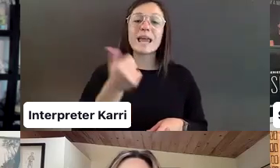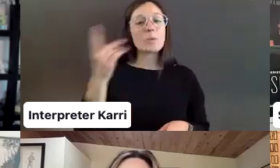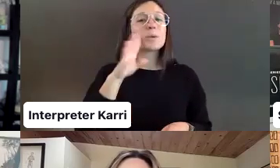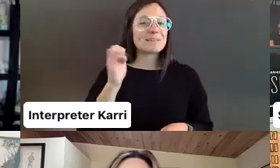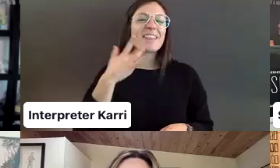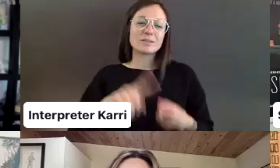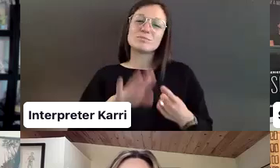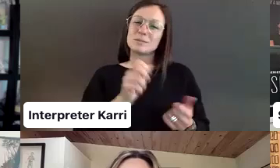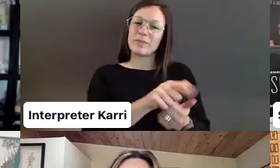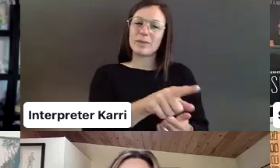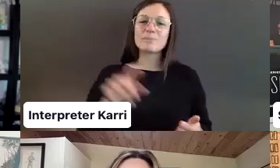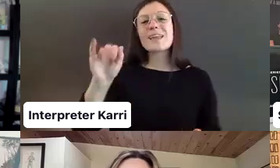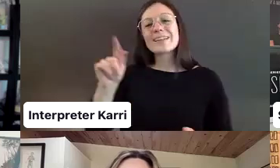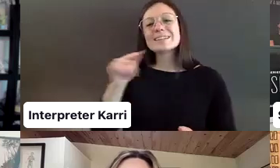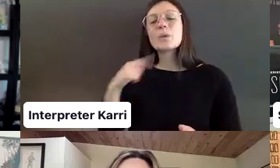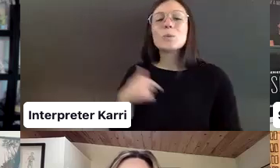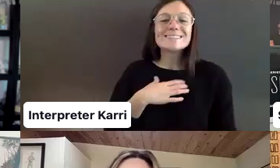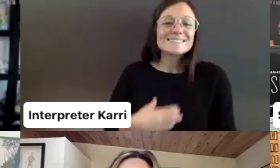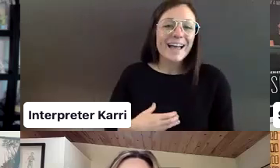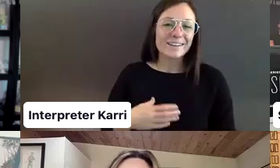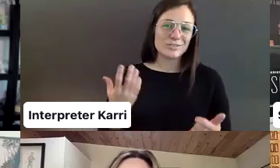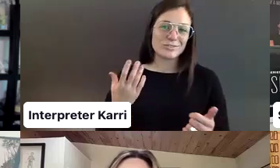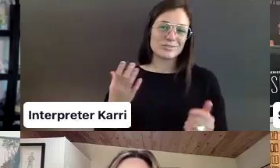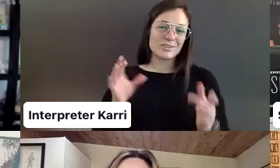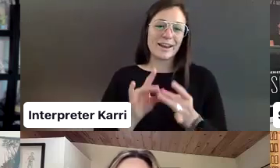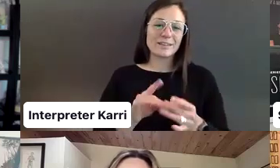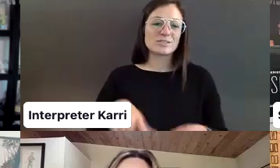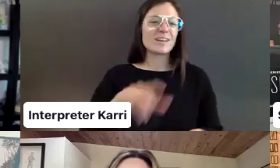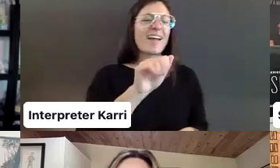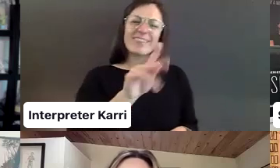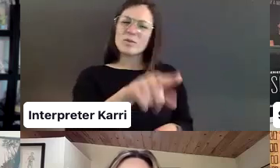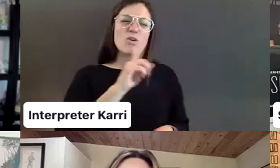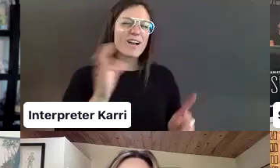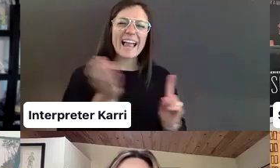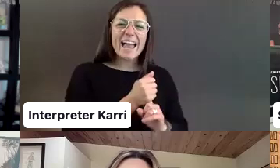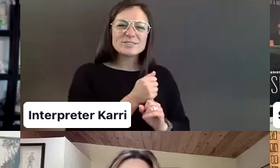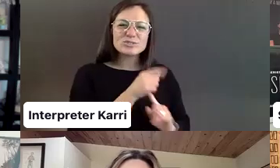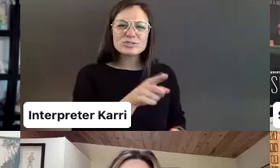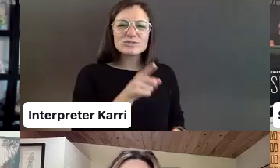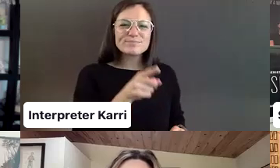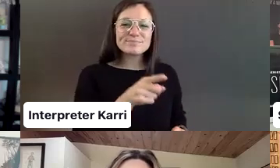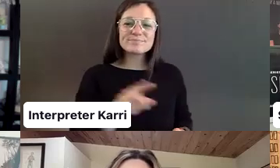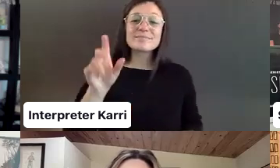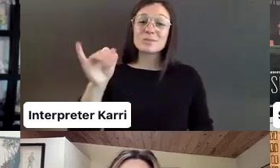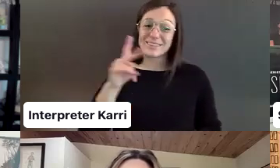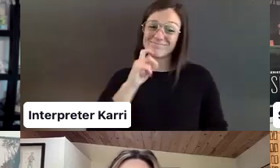be with you. Desire connection. Mm-hmm. Elena, you are a catch. Let me just tell you.